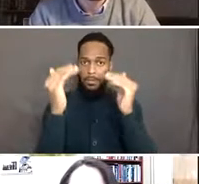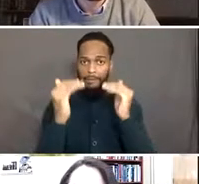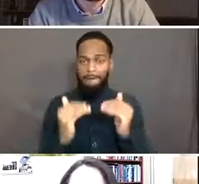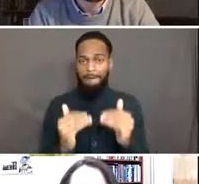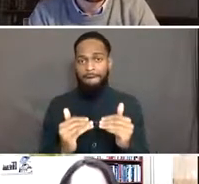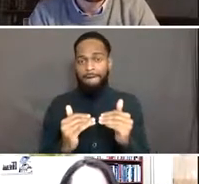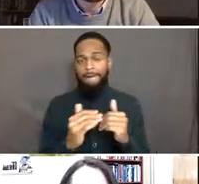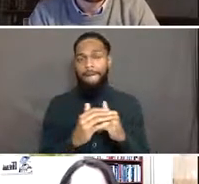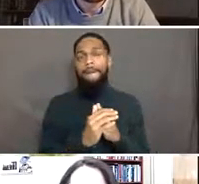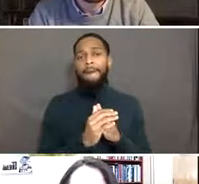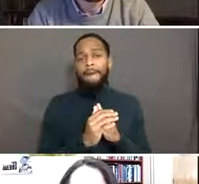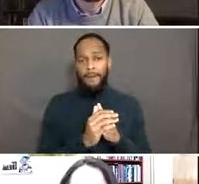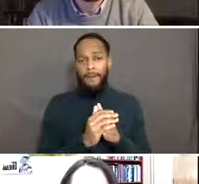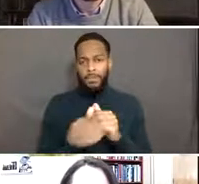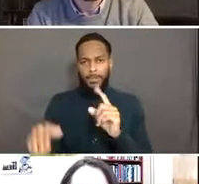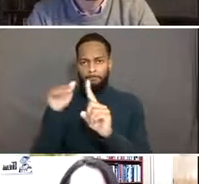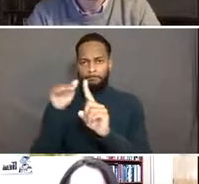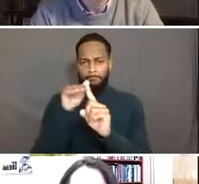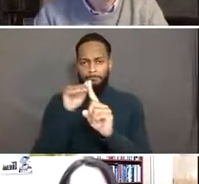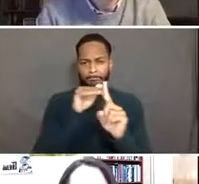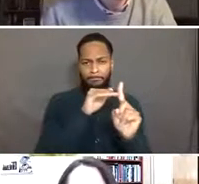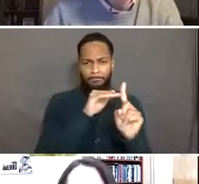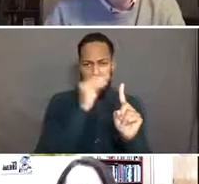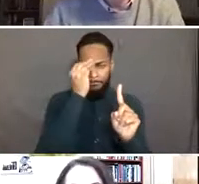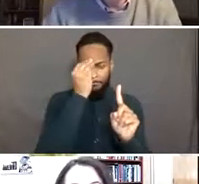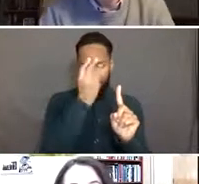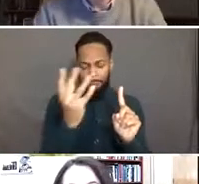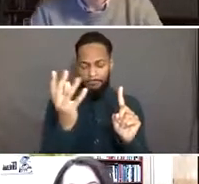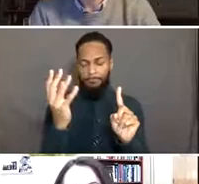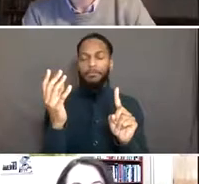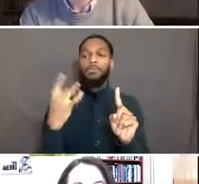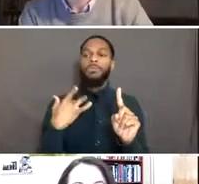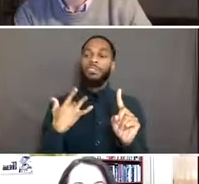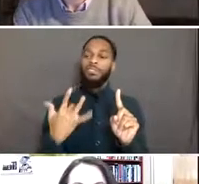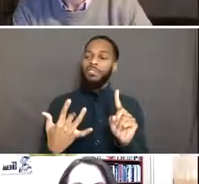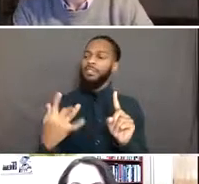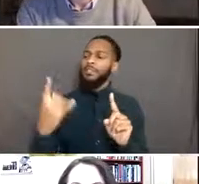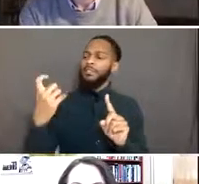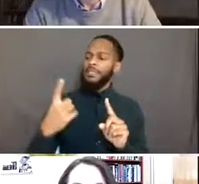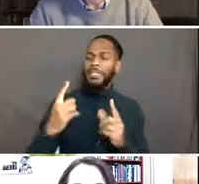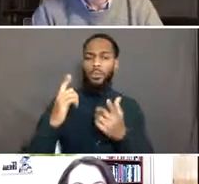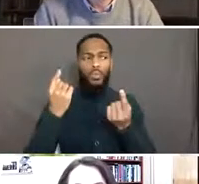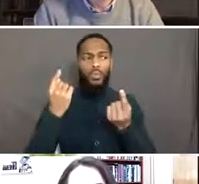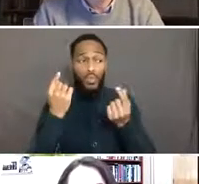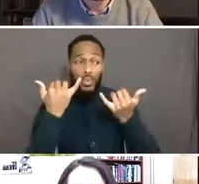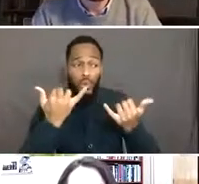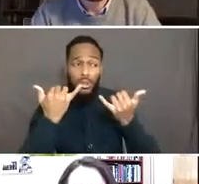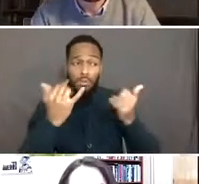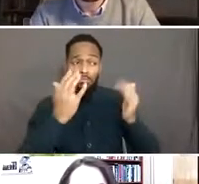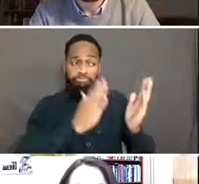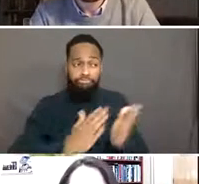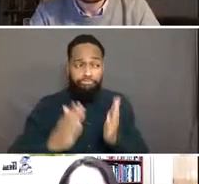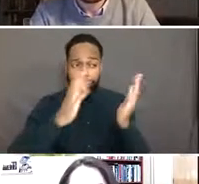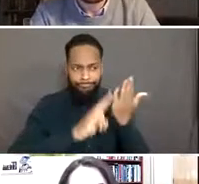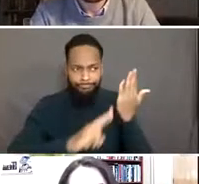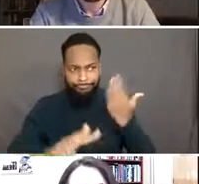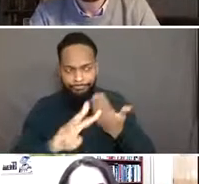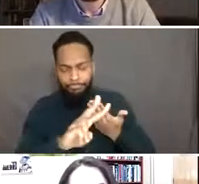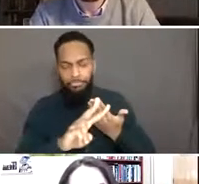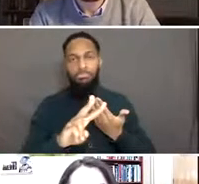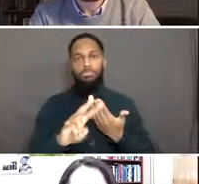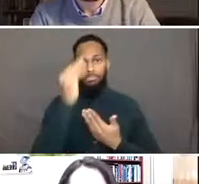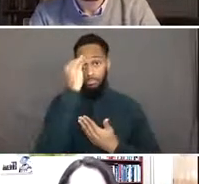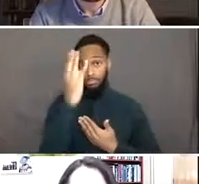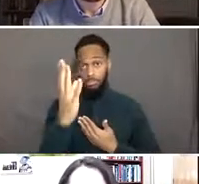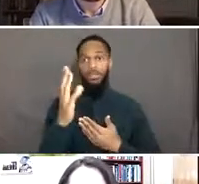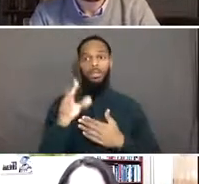just a few reminders, you know, folks, we always receive questions, what can I do now to prepare? As was mentioned earlier, schedule that